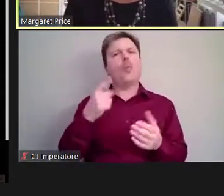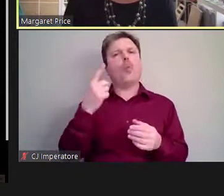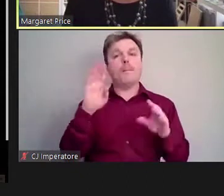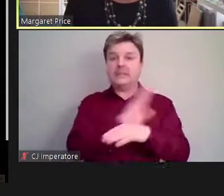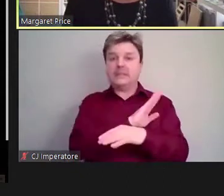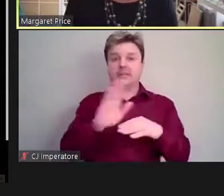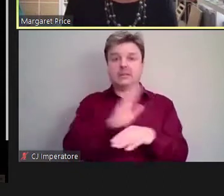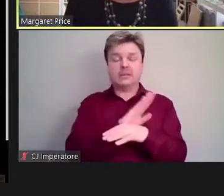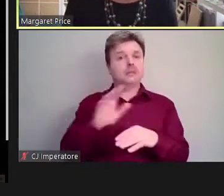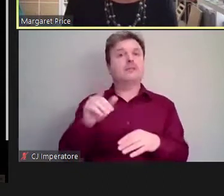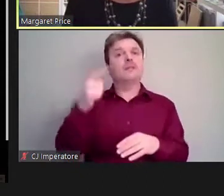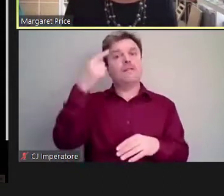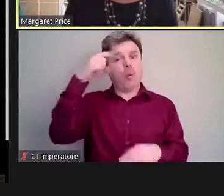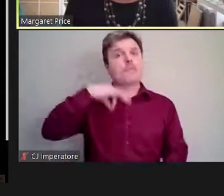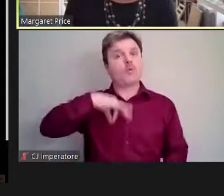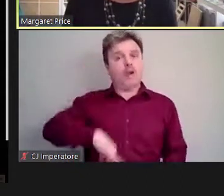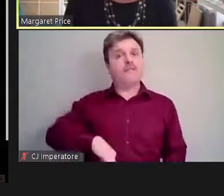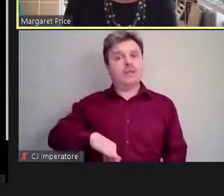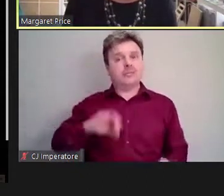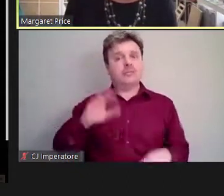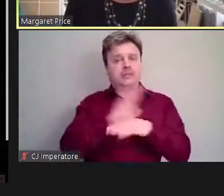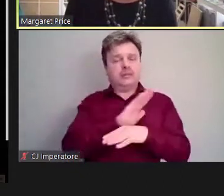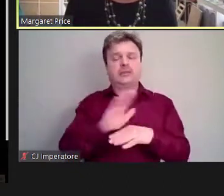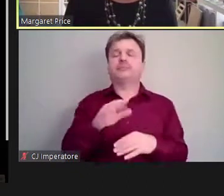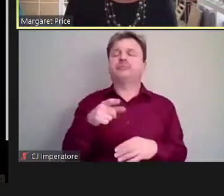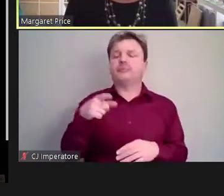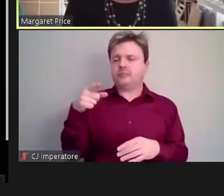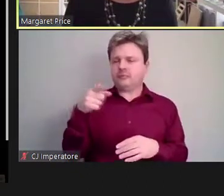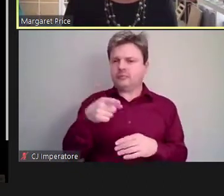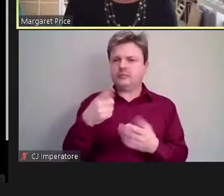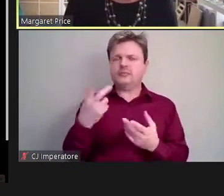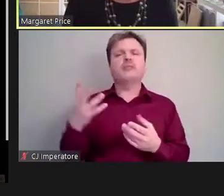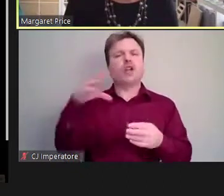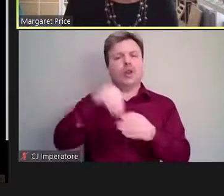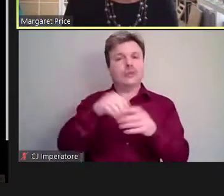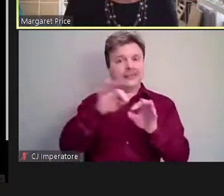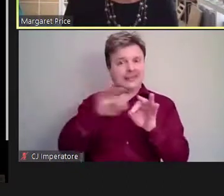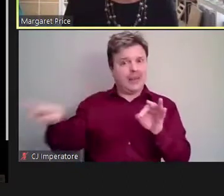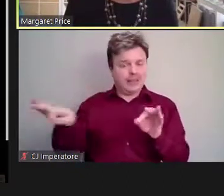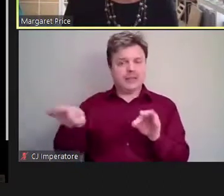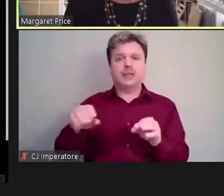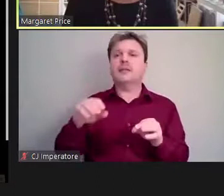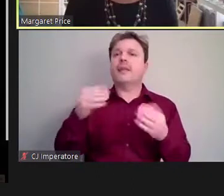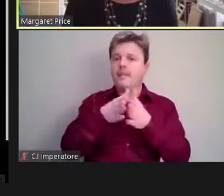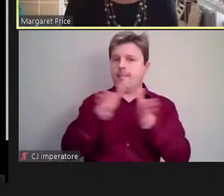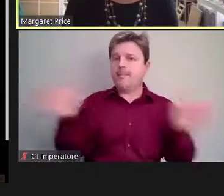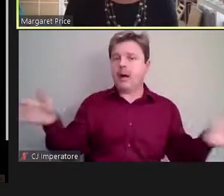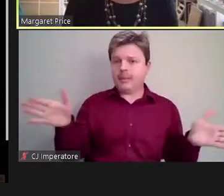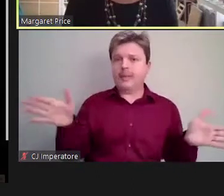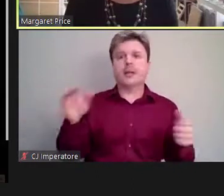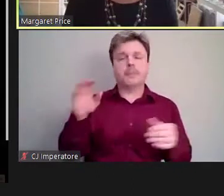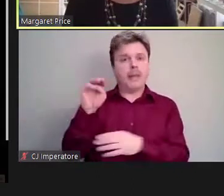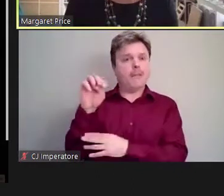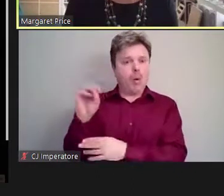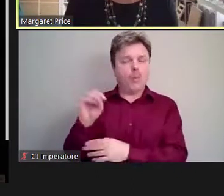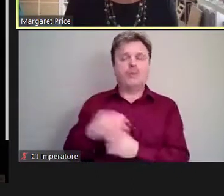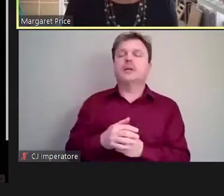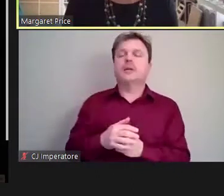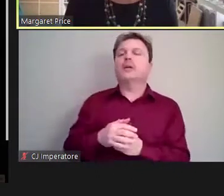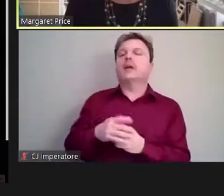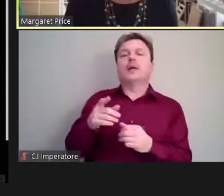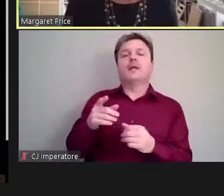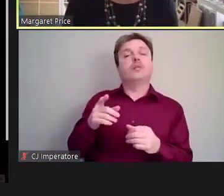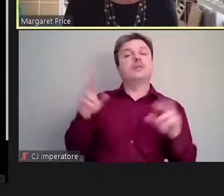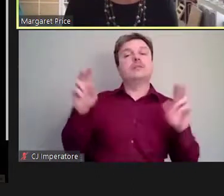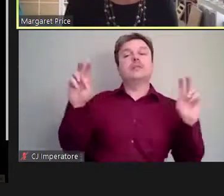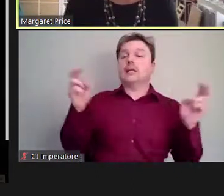included the statement in one of their public-facing memos, attending to the community of care improves